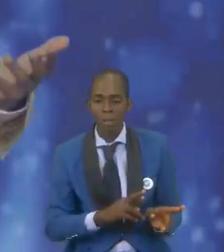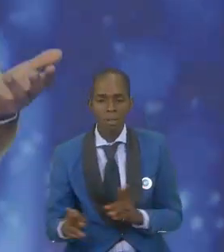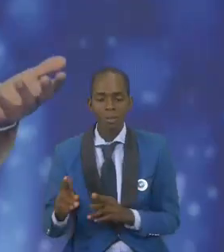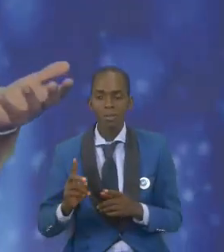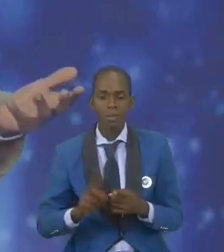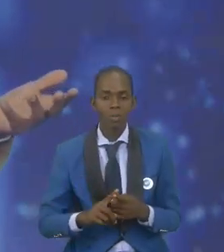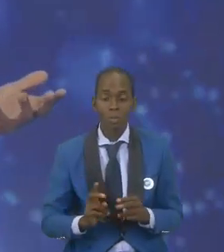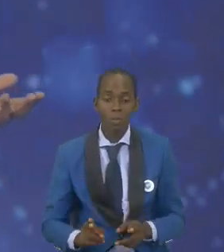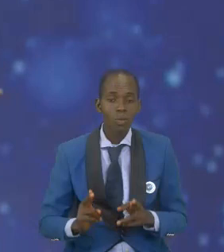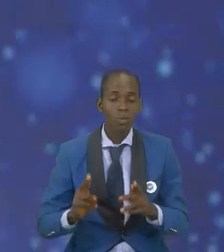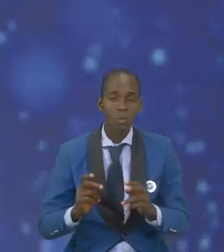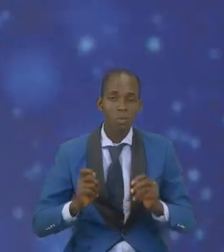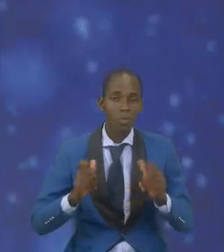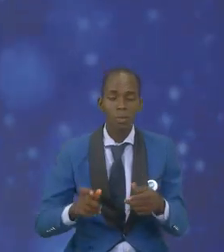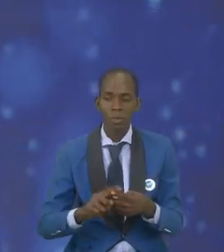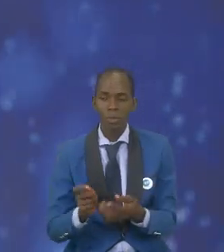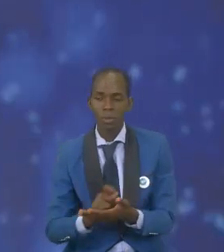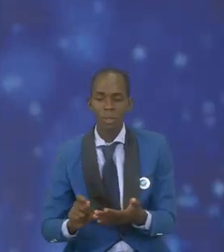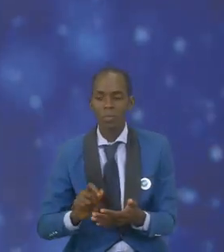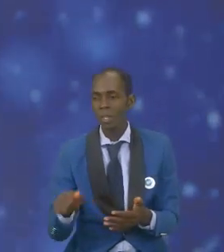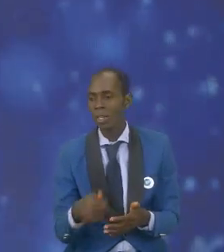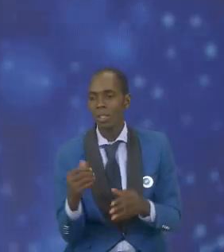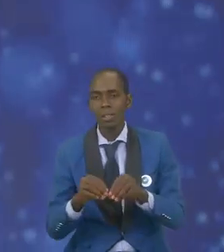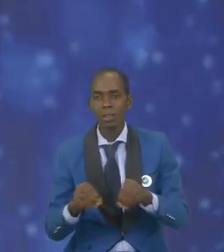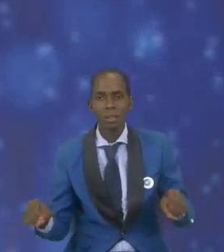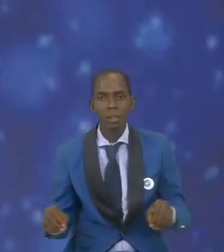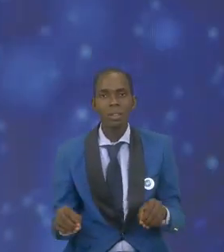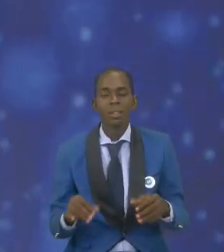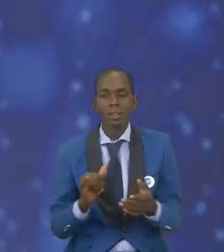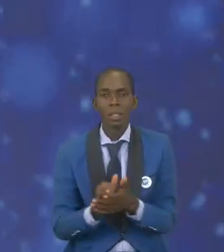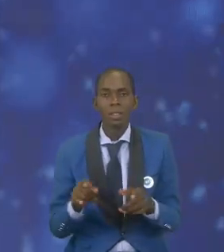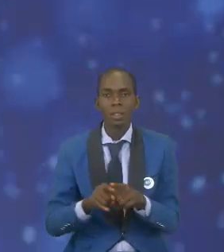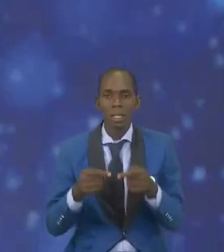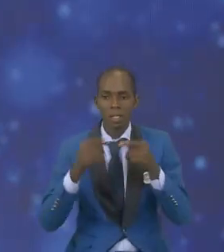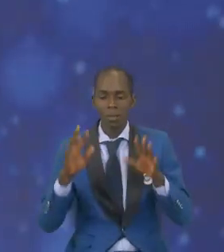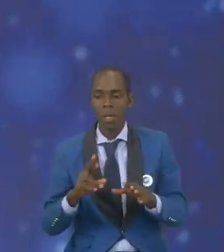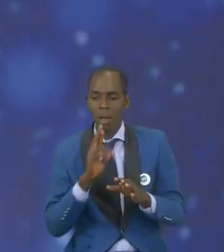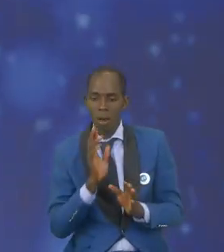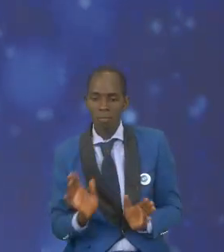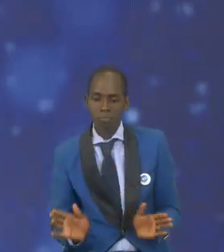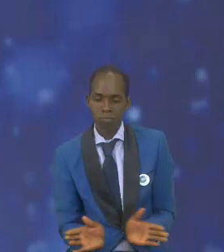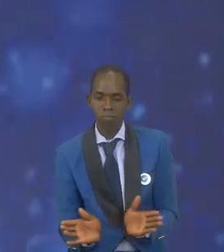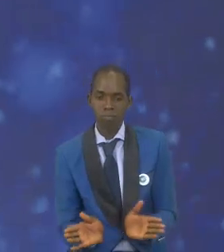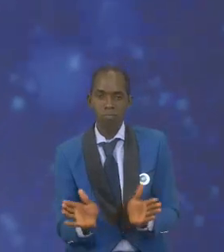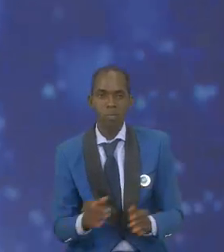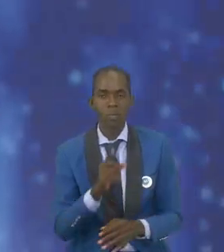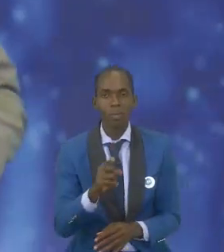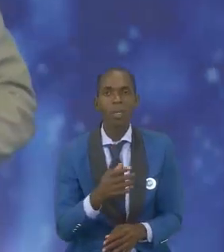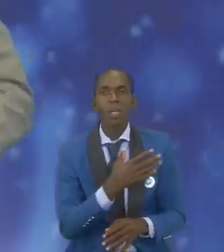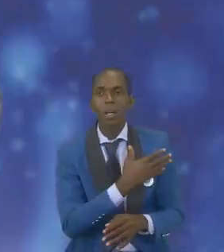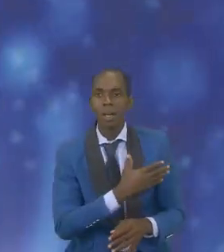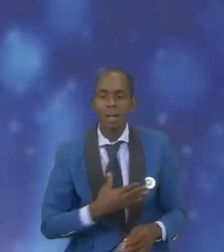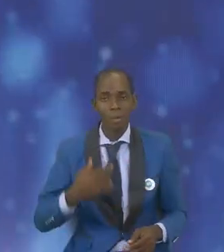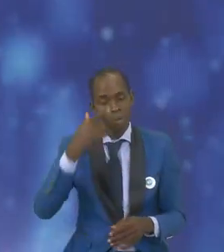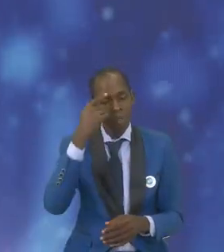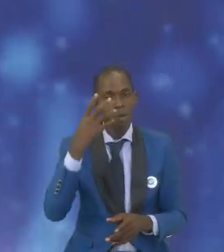In a hurry, the conspirators are pushing him up and they're exalting him. And because